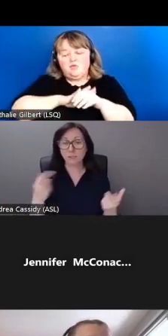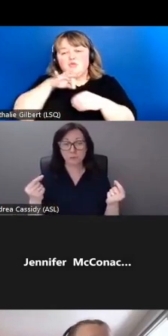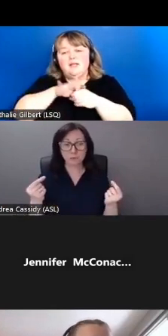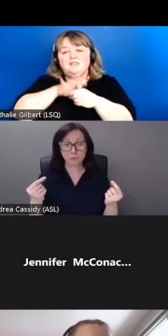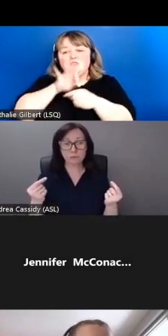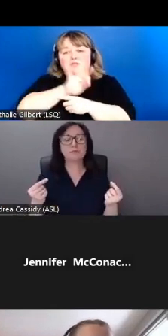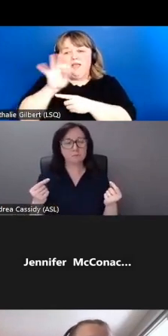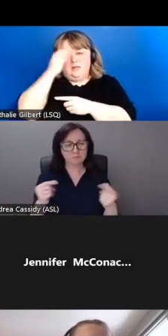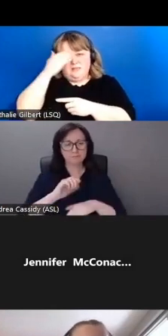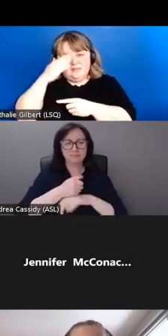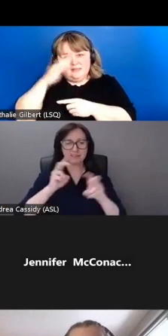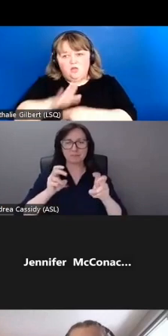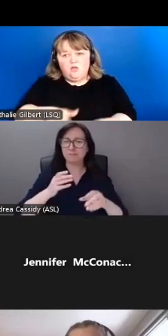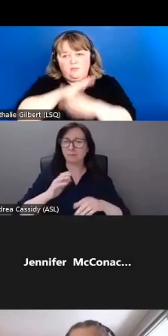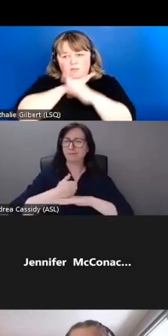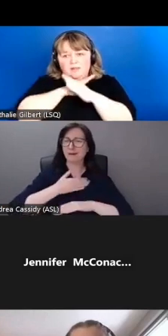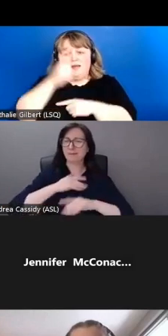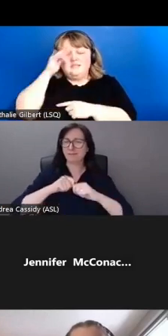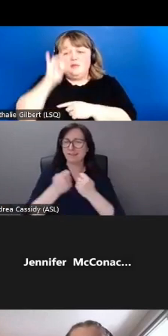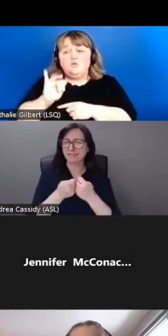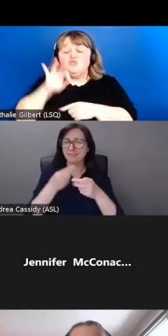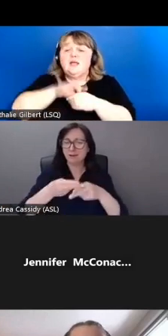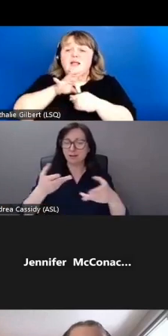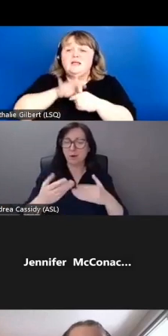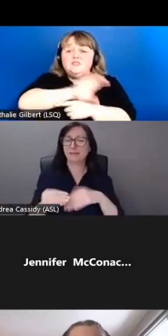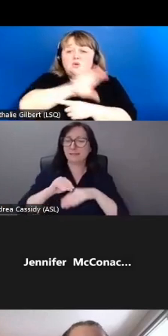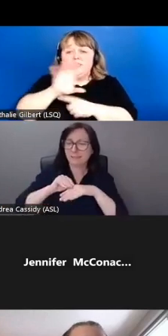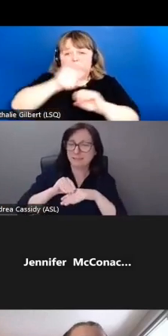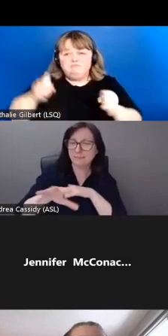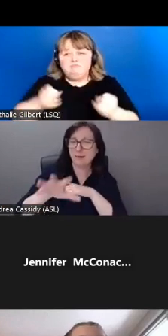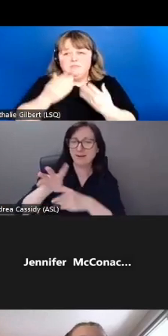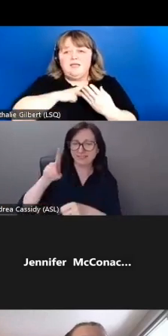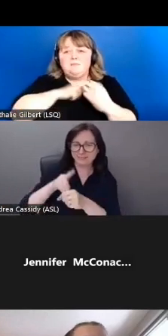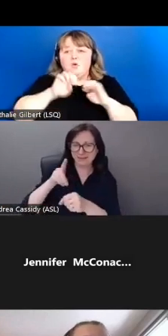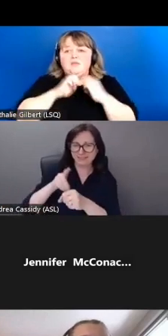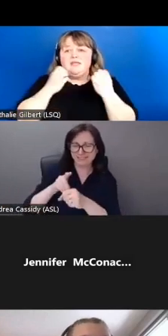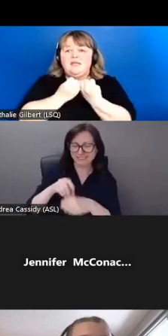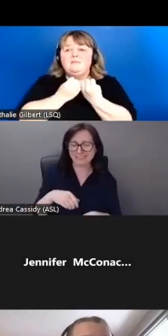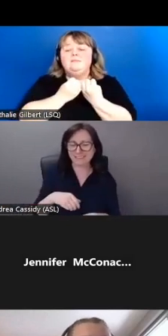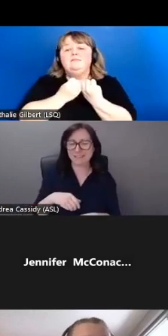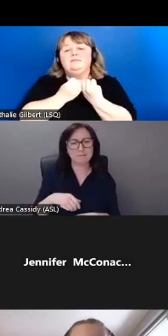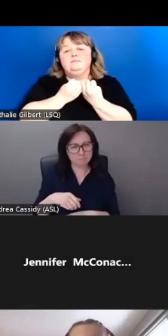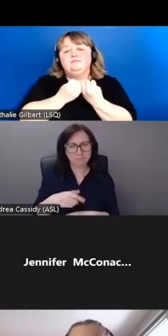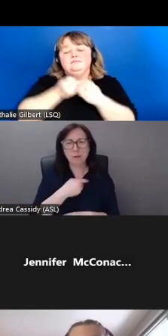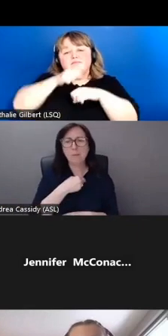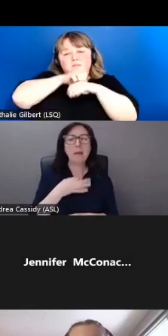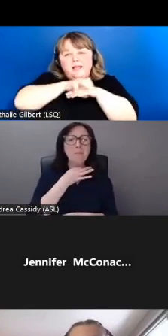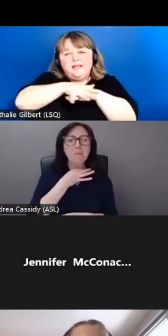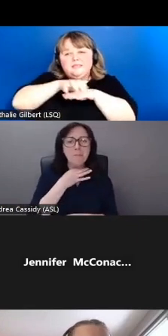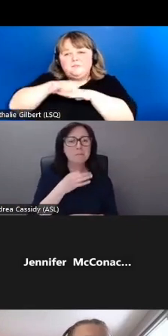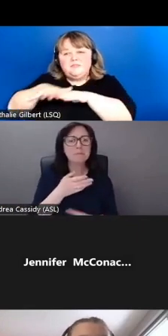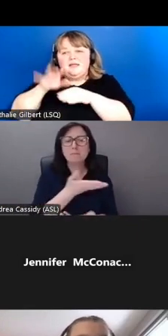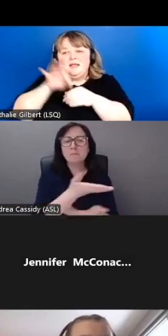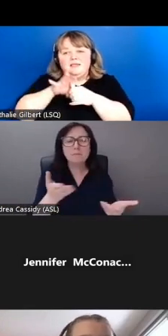created my team. It's called Inspire Democracy. And our job is to find out who